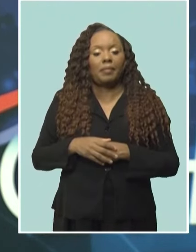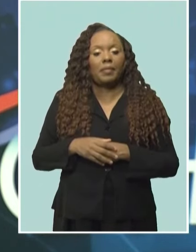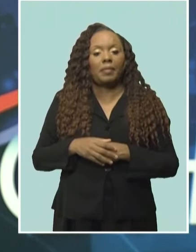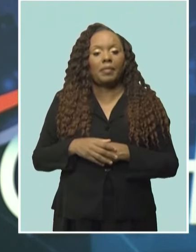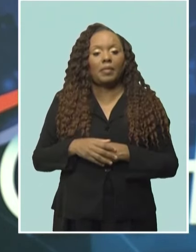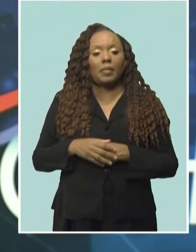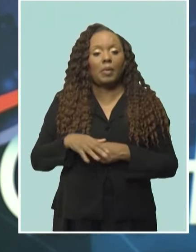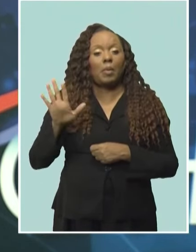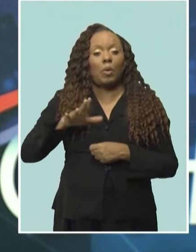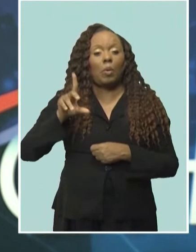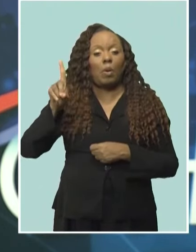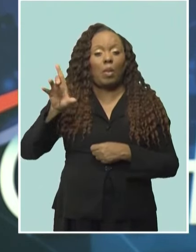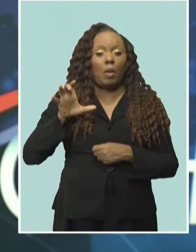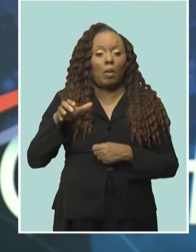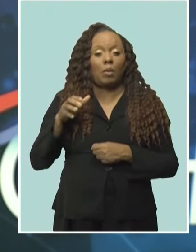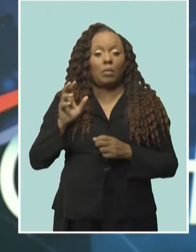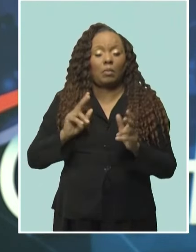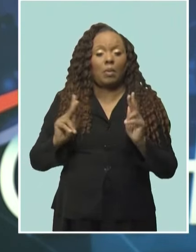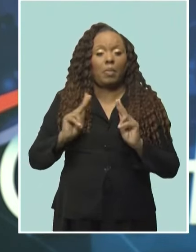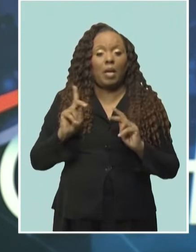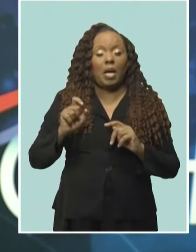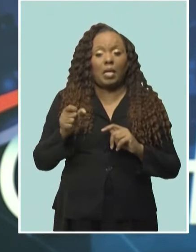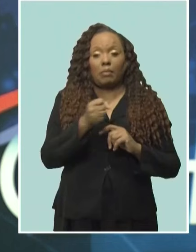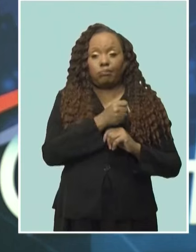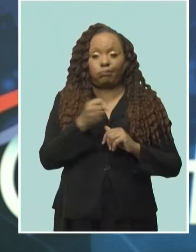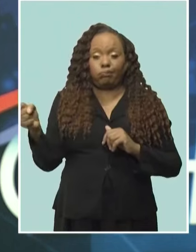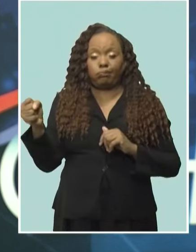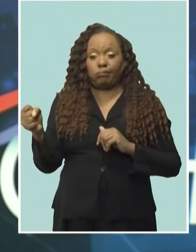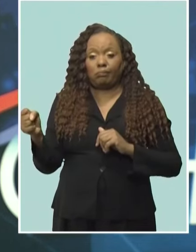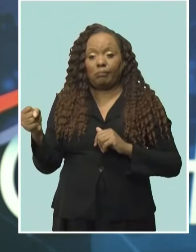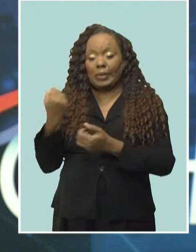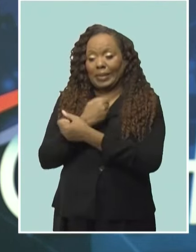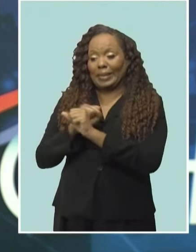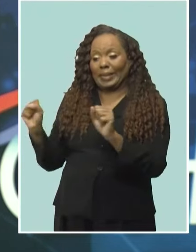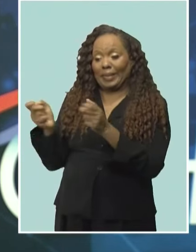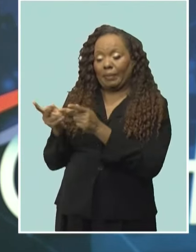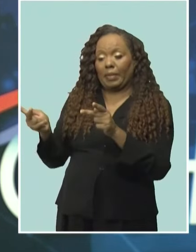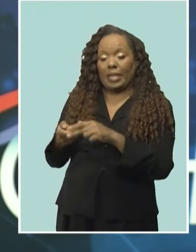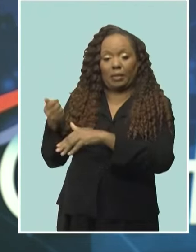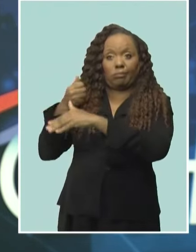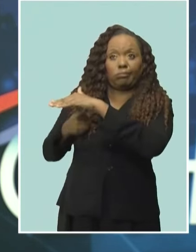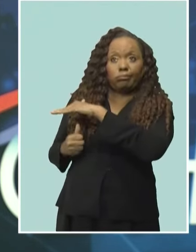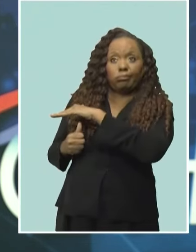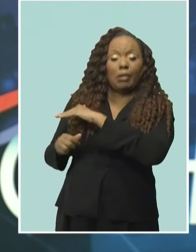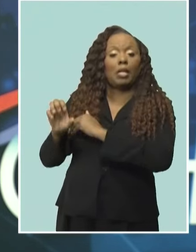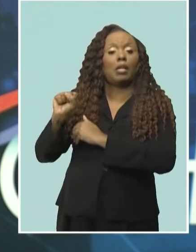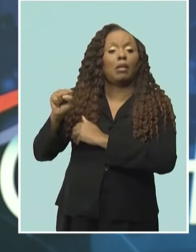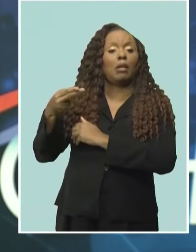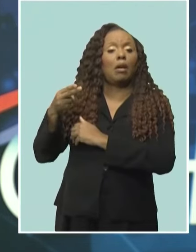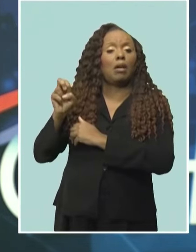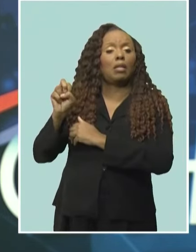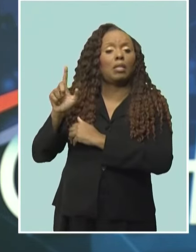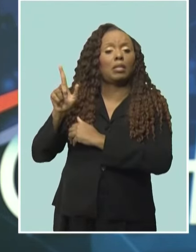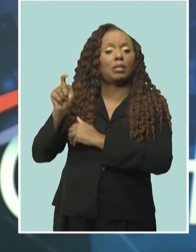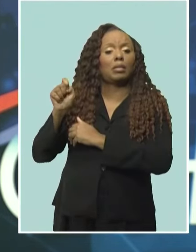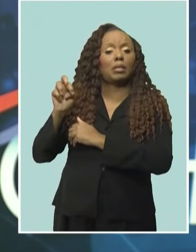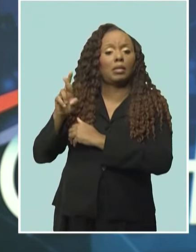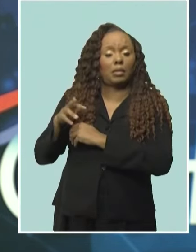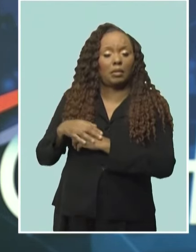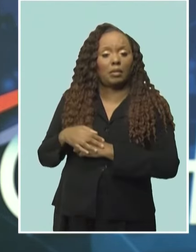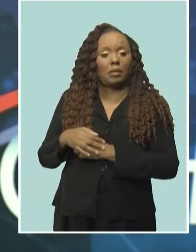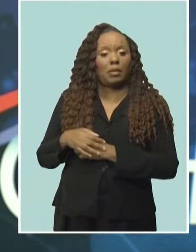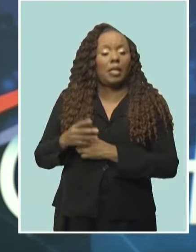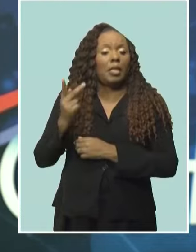1,000 people in shelters after that Category 4 hurricane made landfall, claiming lives and leaving destruction. Crystal